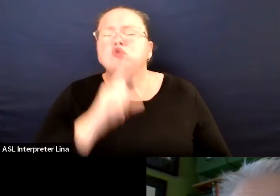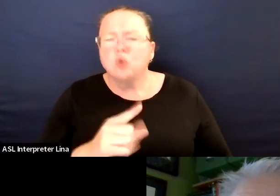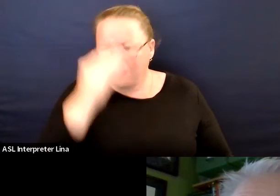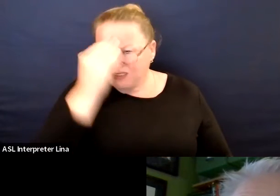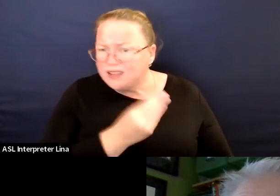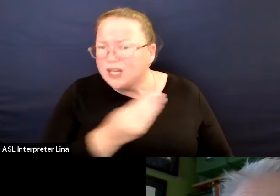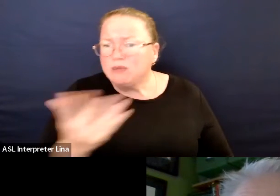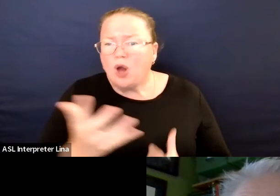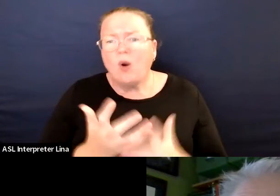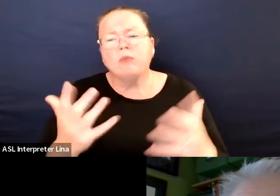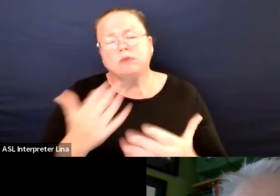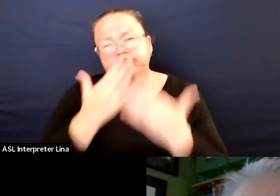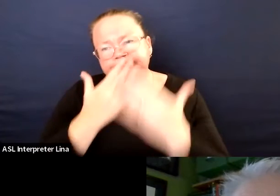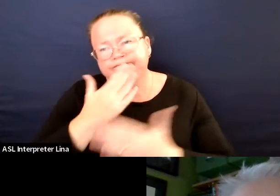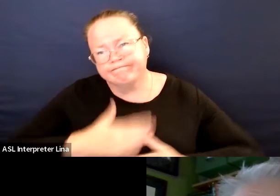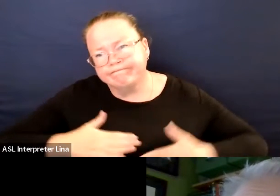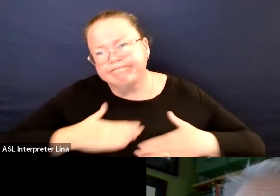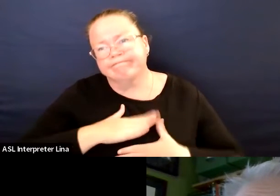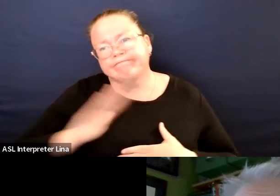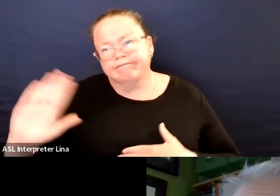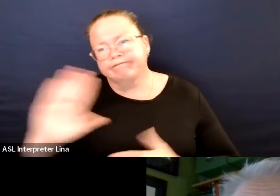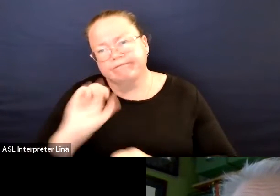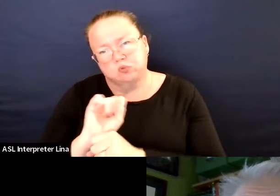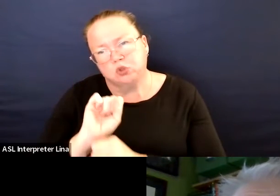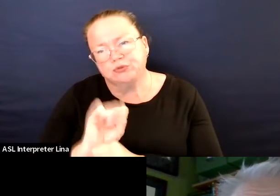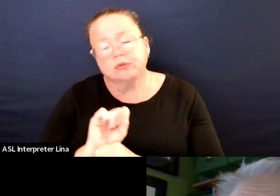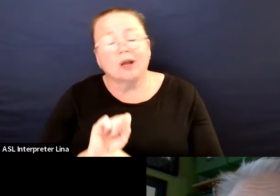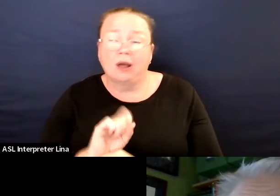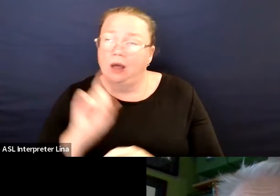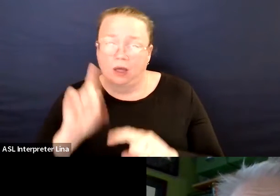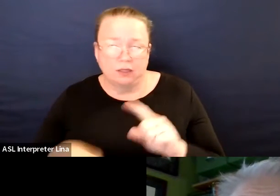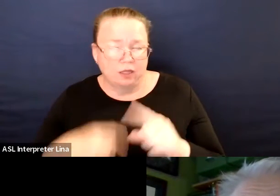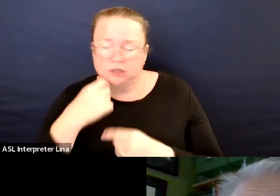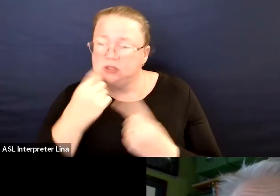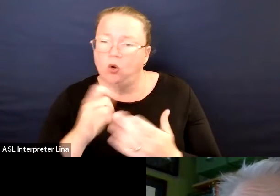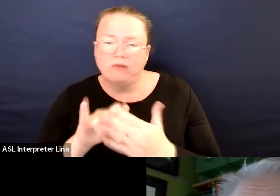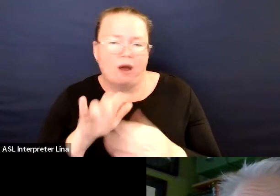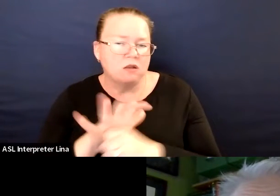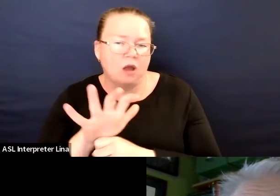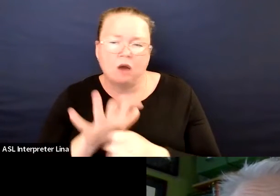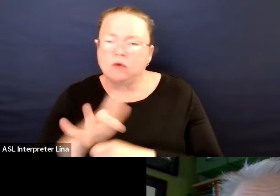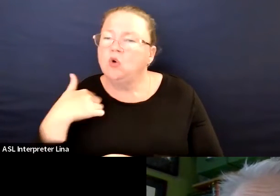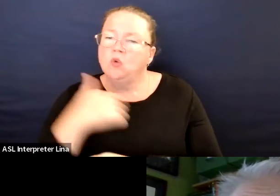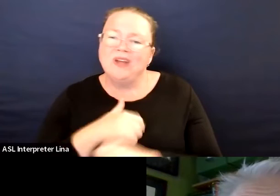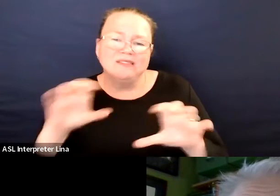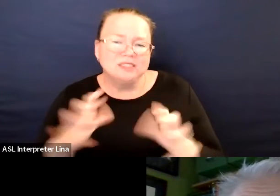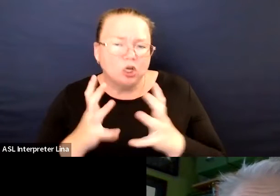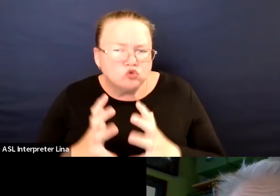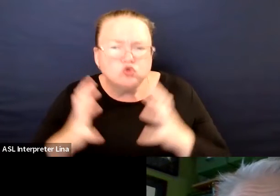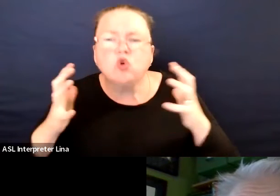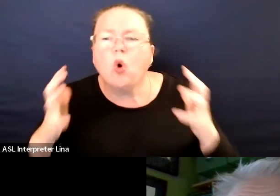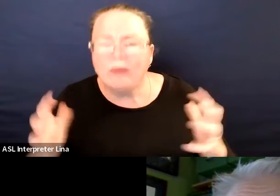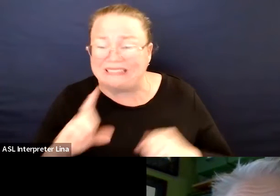know how much they're appreciated. That, I mean, I cannot express that enough. We have done so many, even